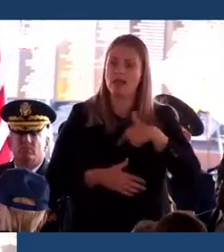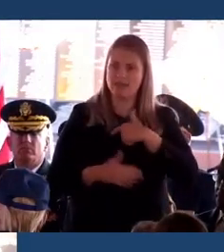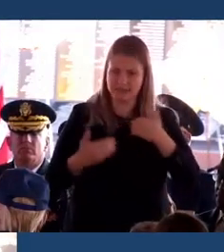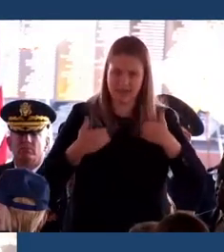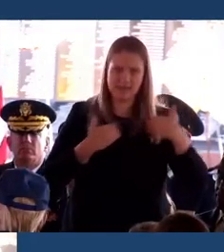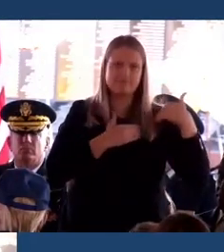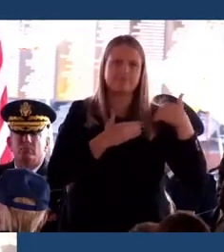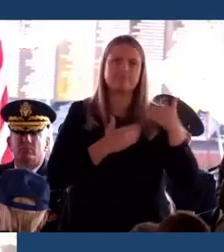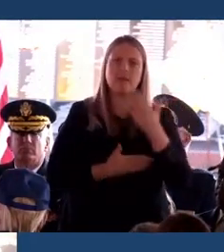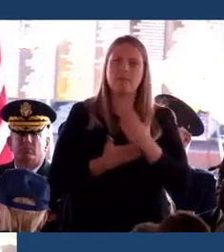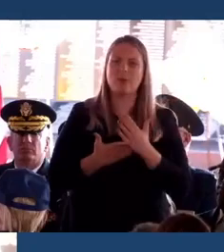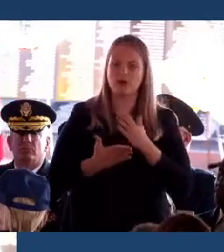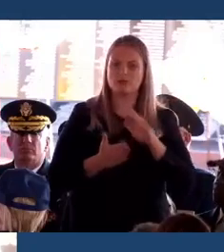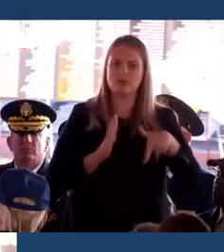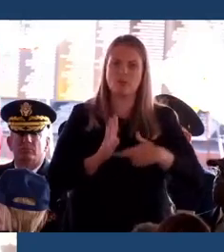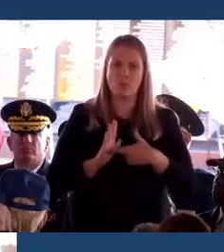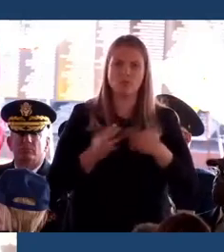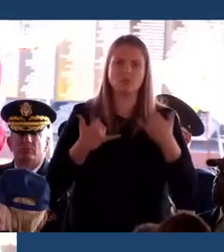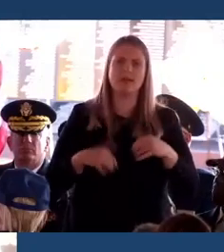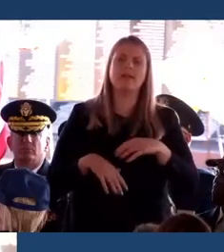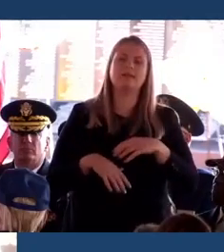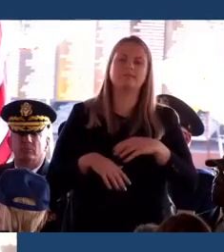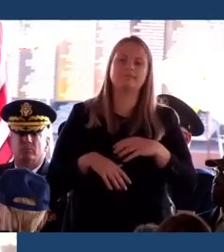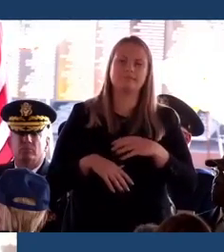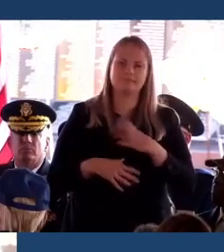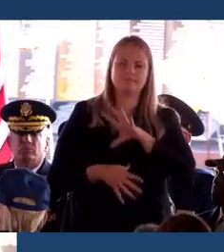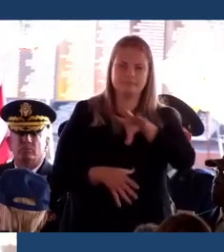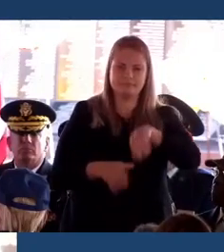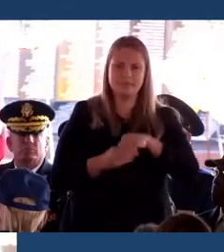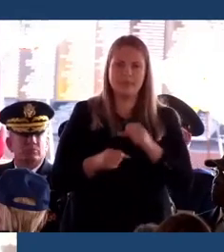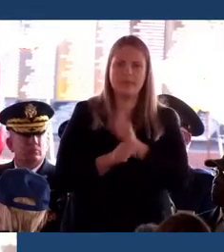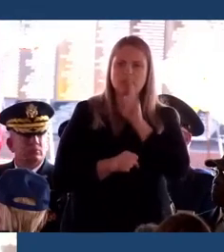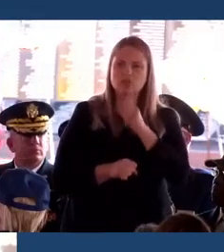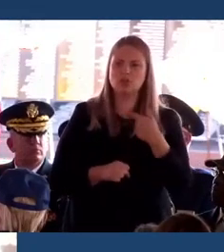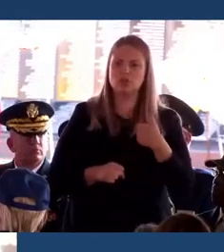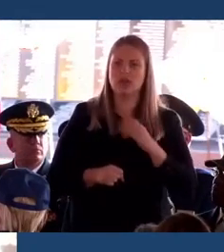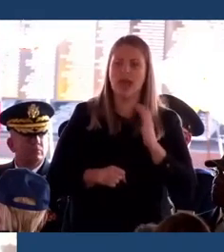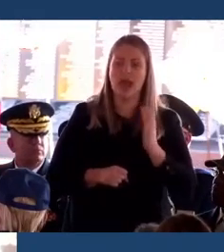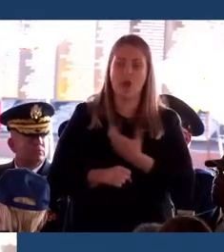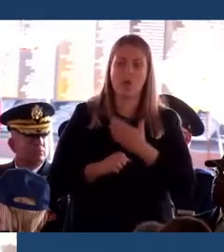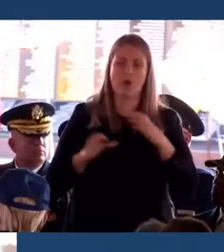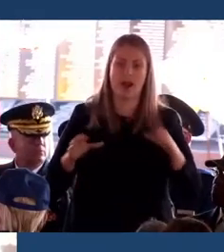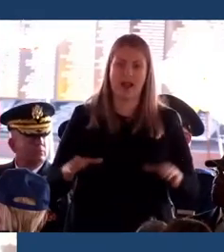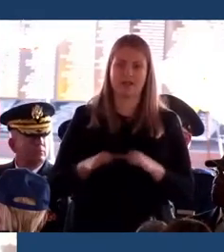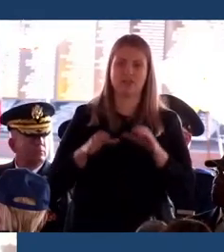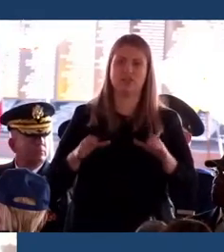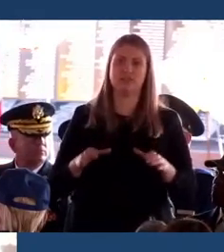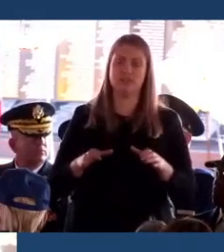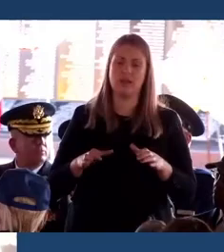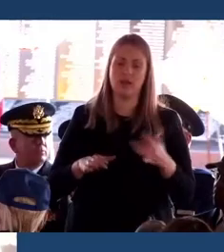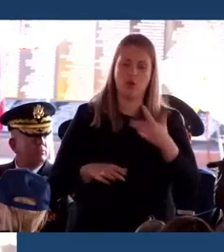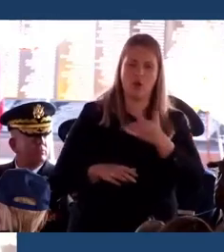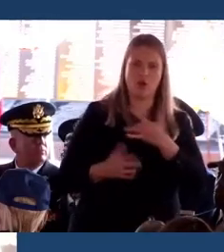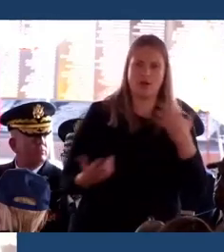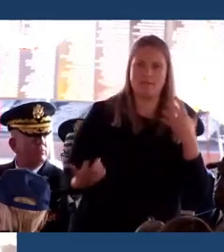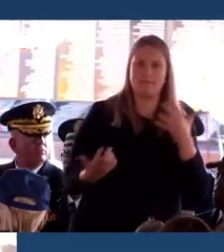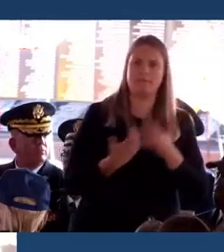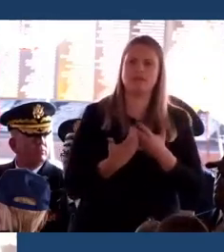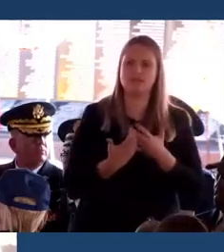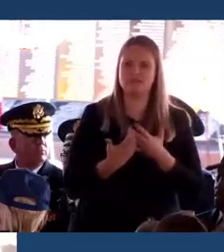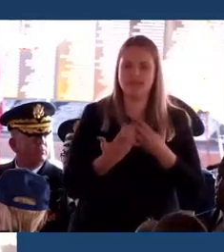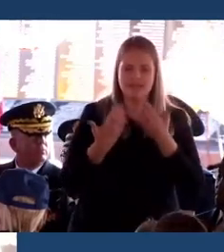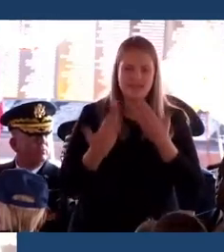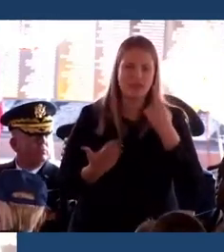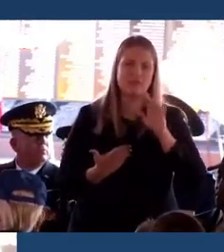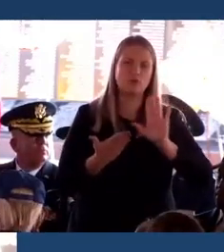play in making sure that we put our action with our heart. Thank you for your